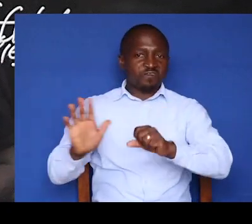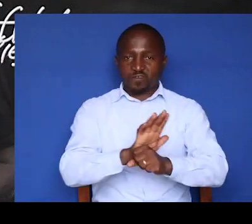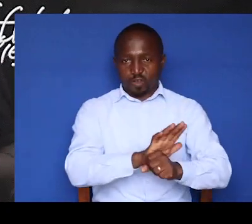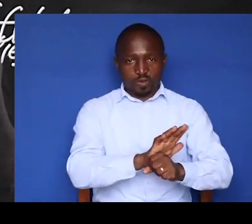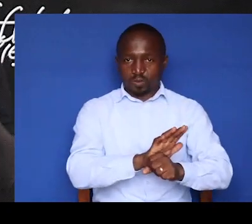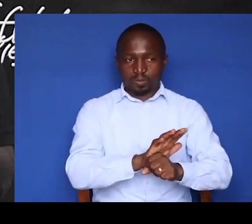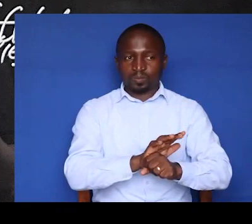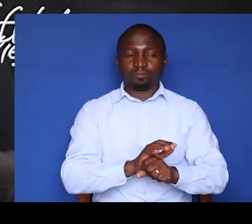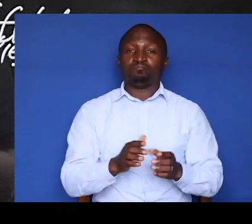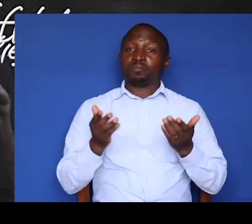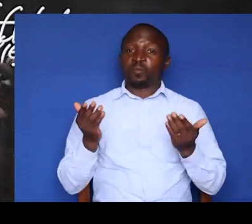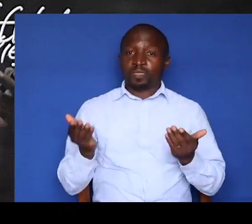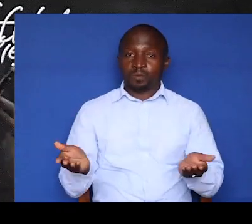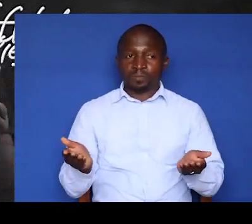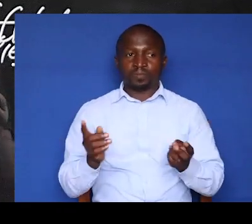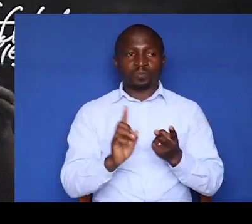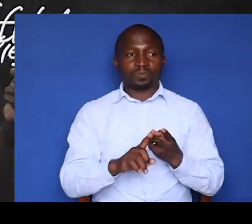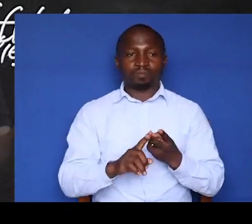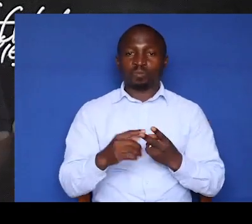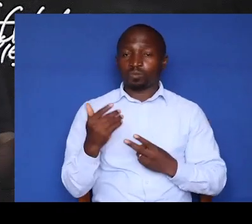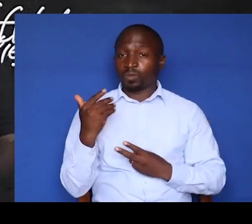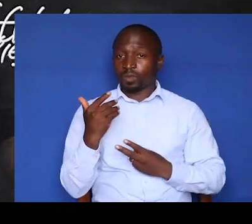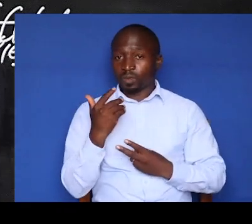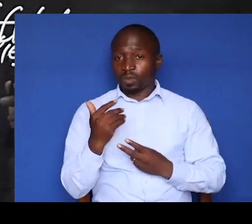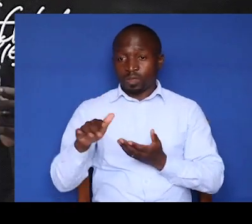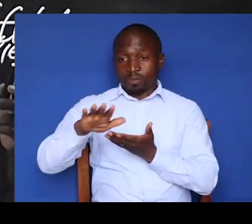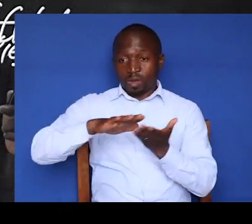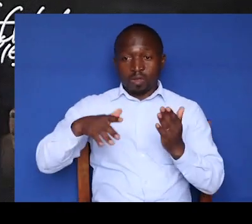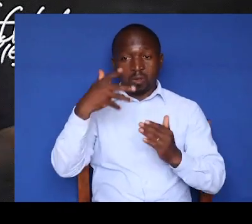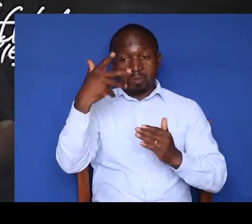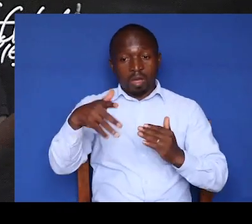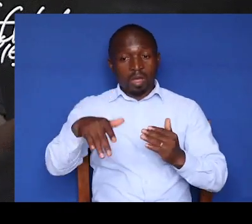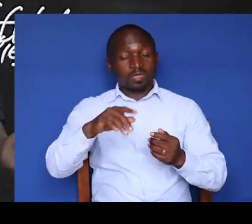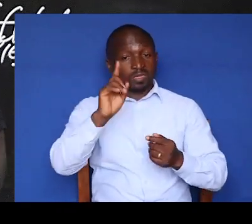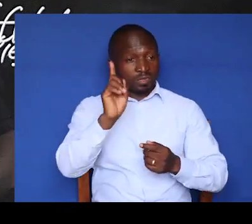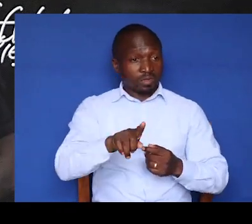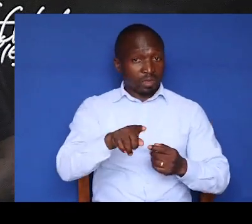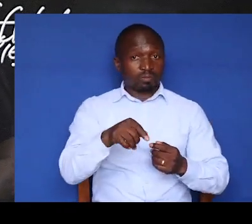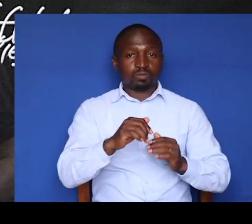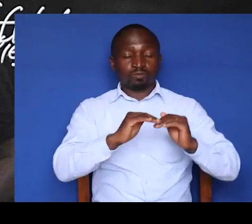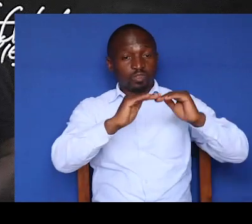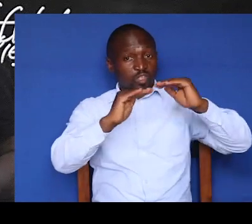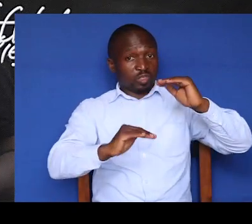water. And therefore, where the ground much saturated with water,